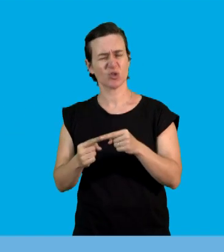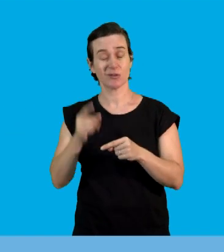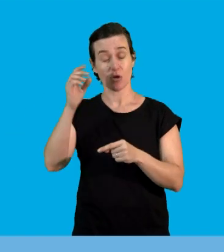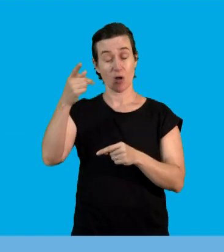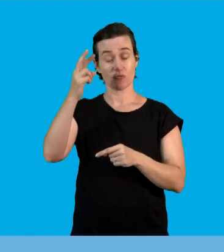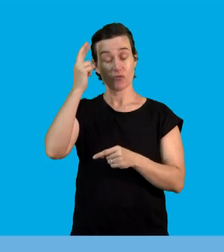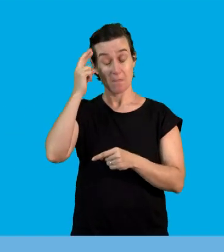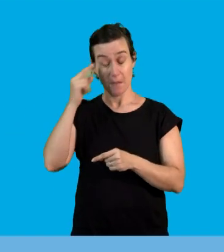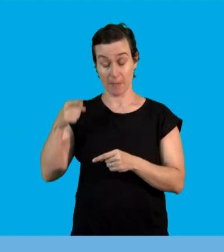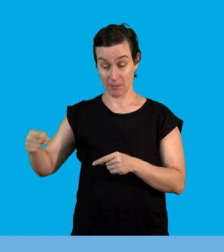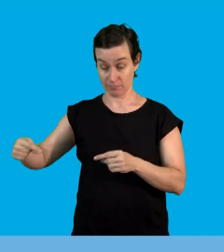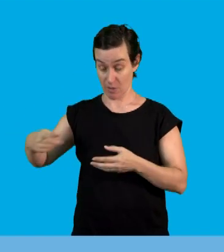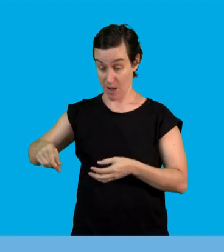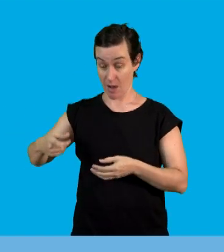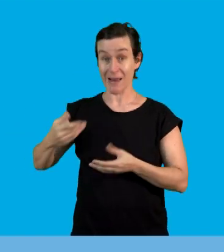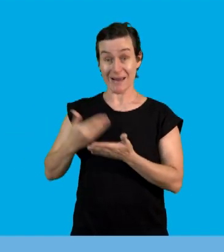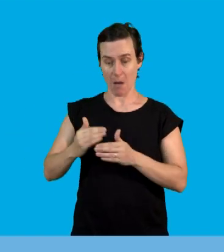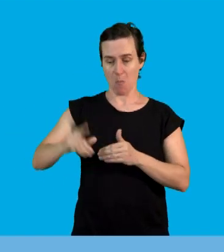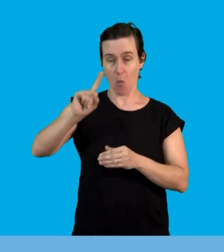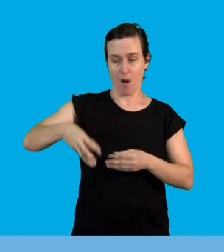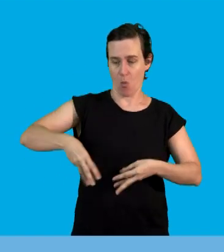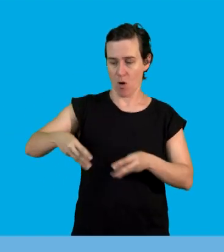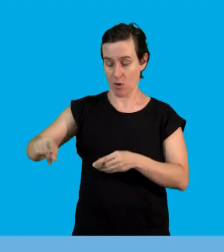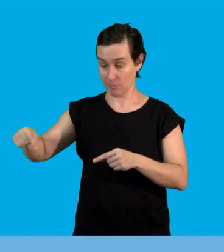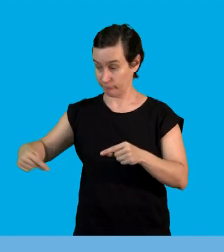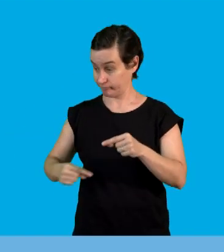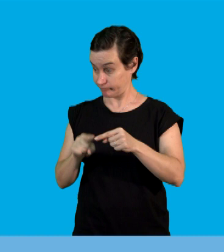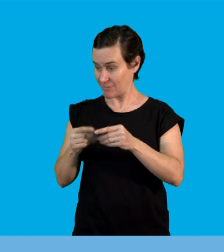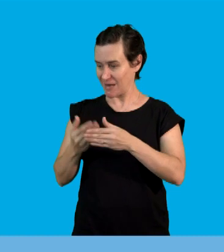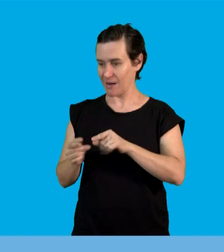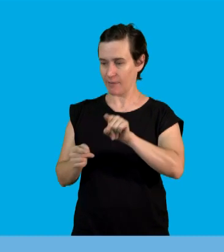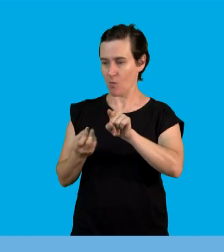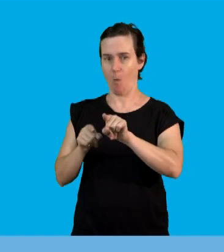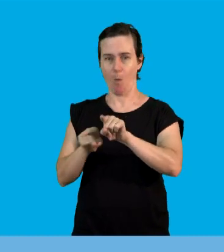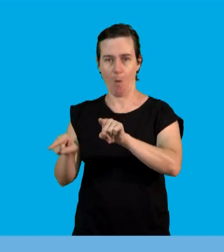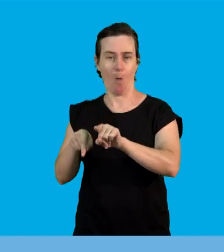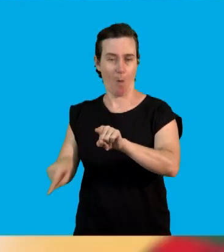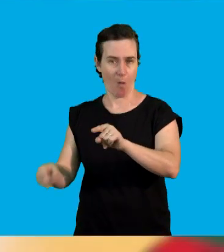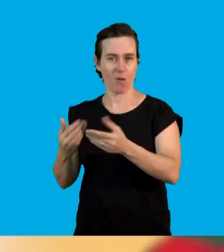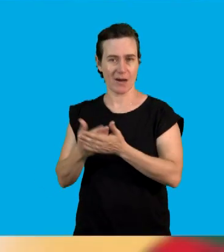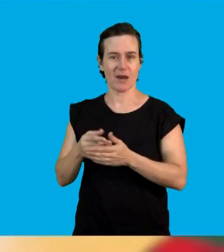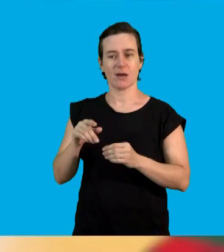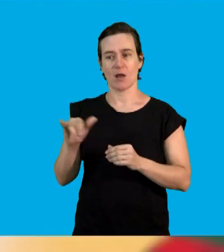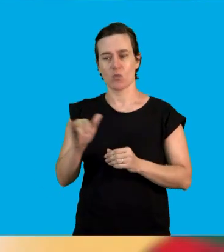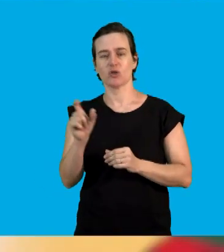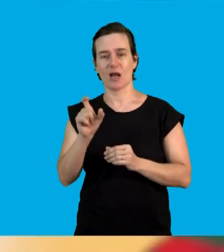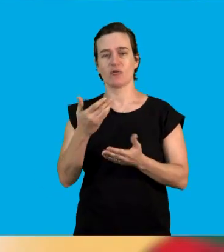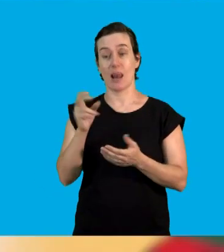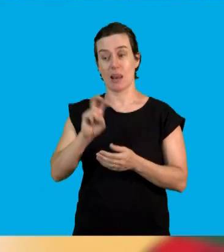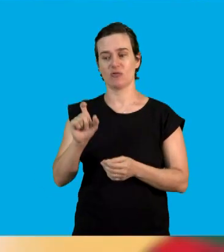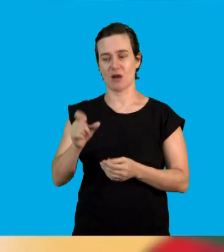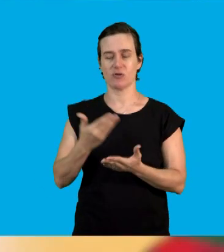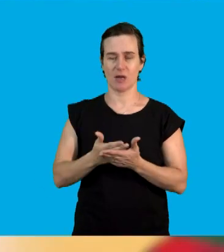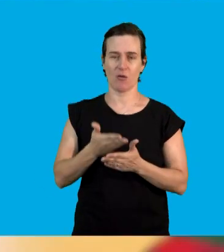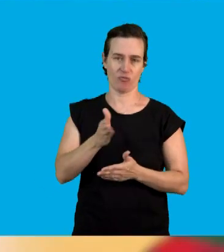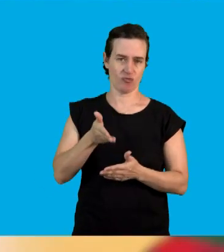divides, it splits into the multiple ways that we have in all of the pathways that we have in a circuit.